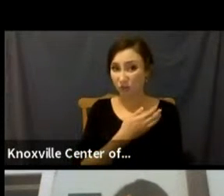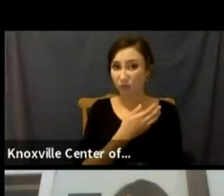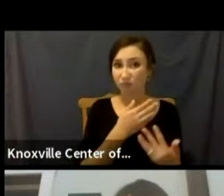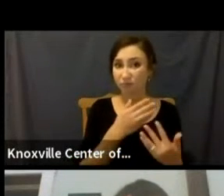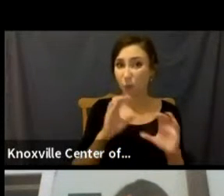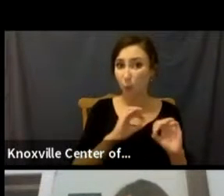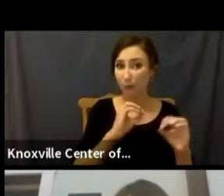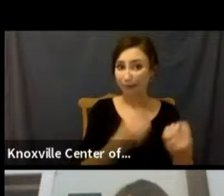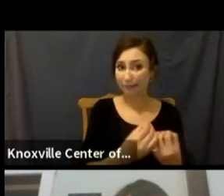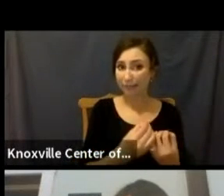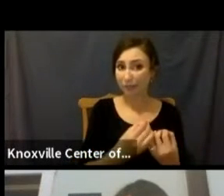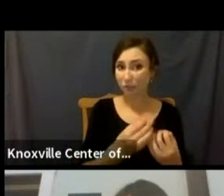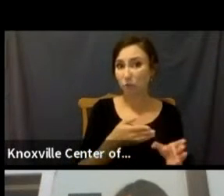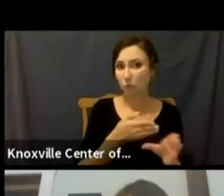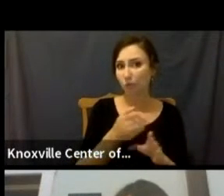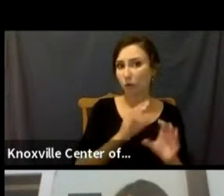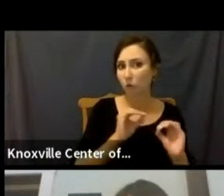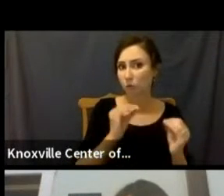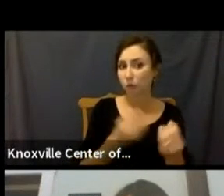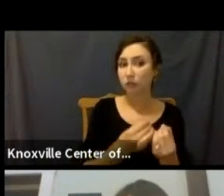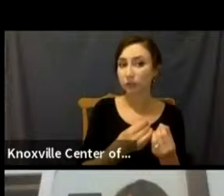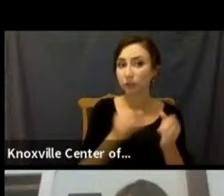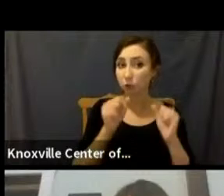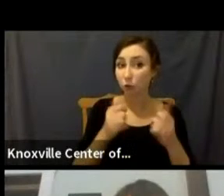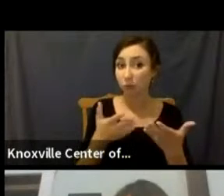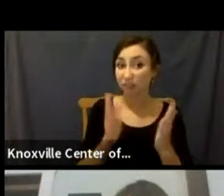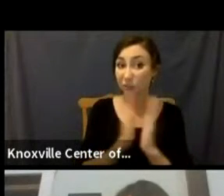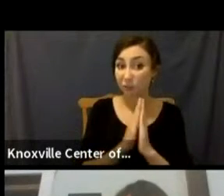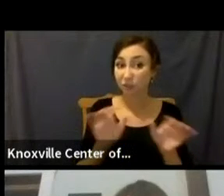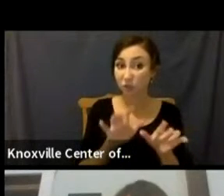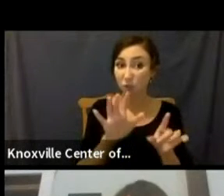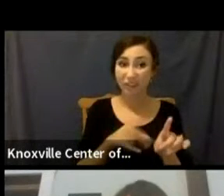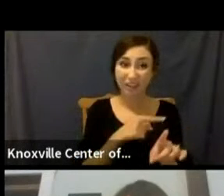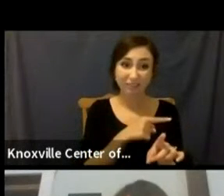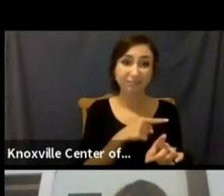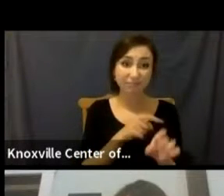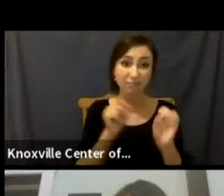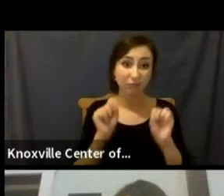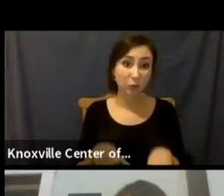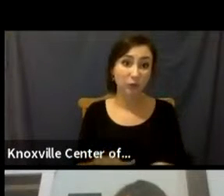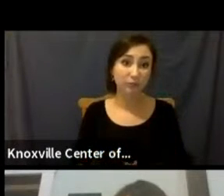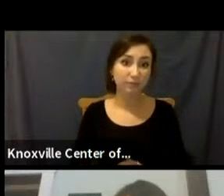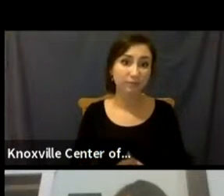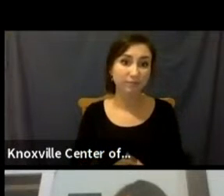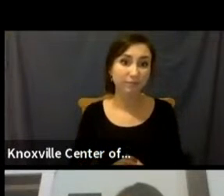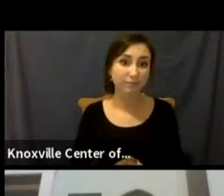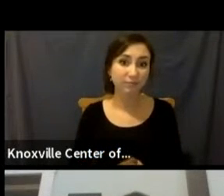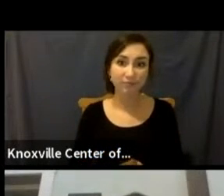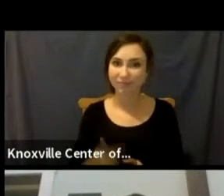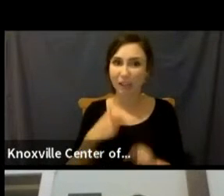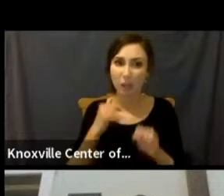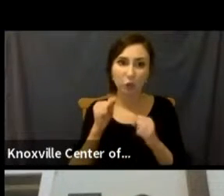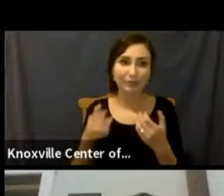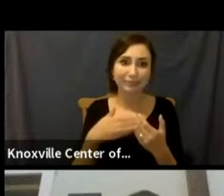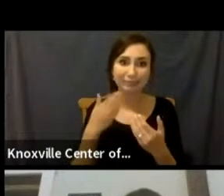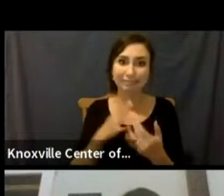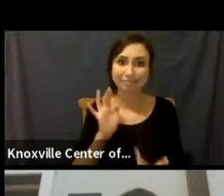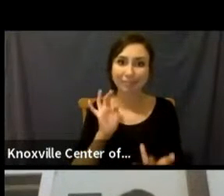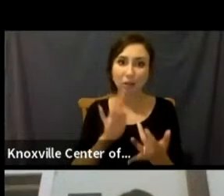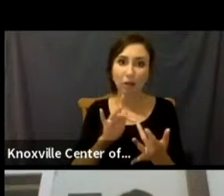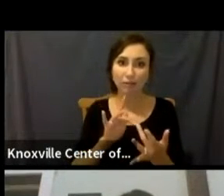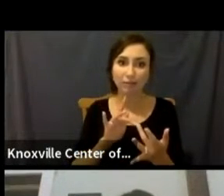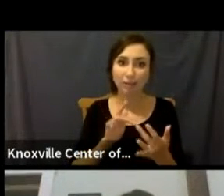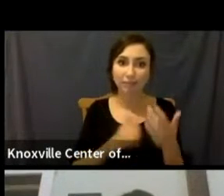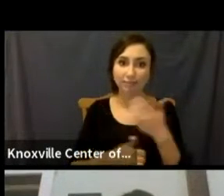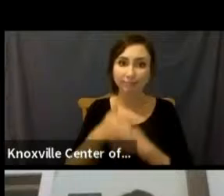be requested to do this. I I could easily get a hold of the executive directors